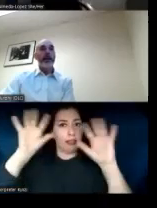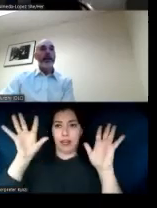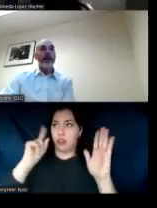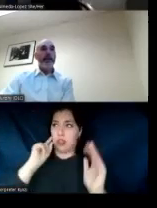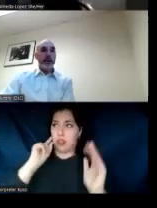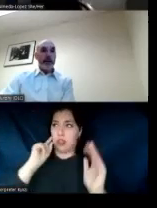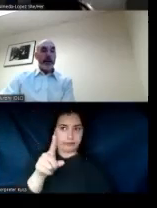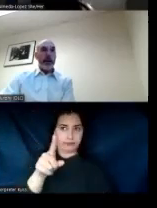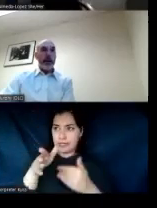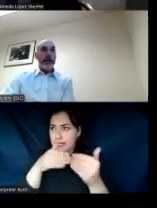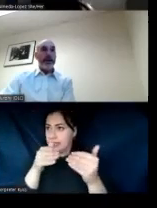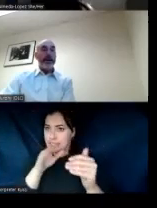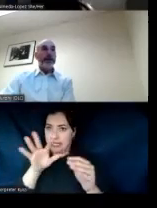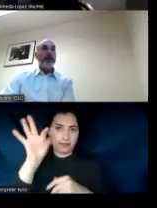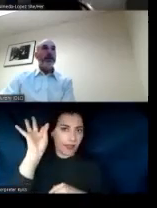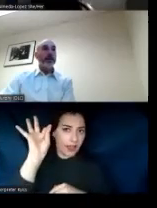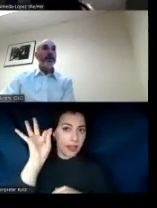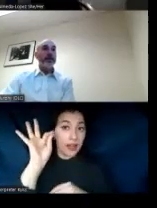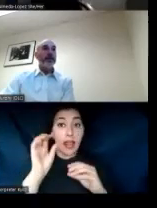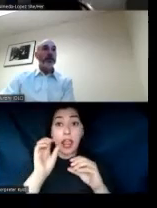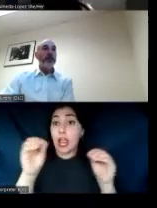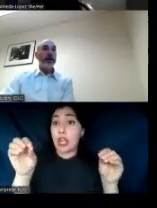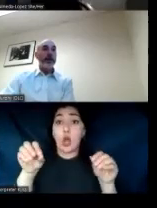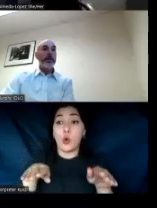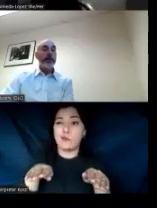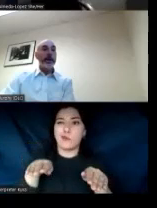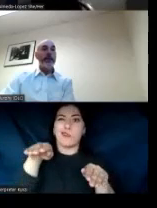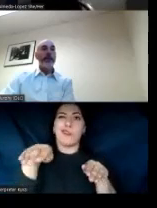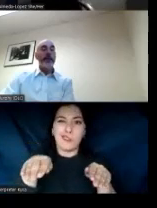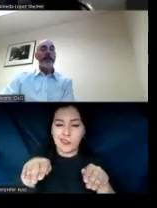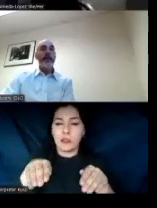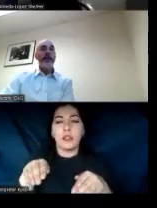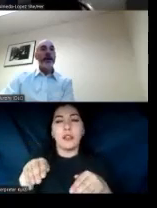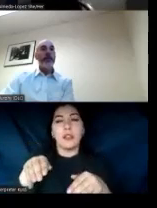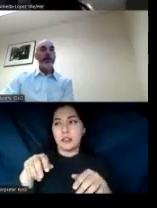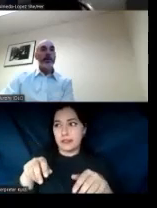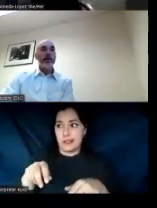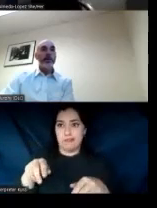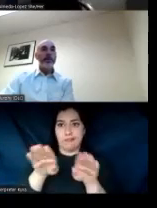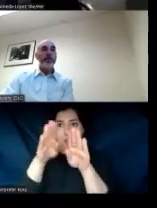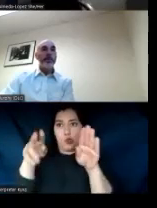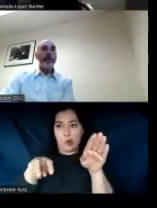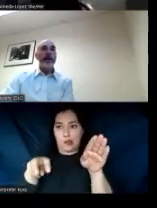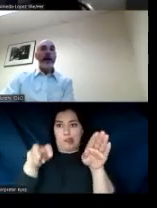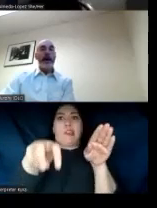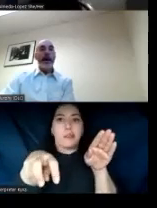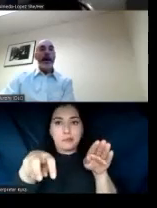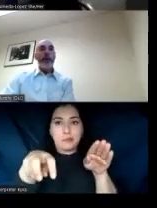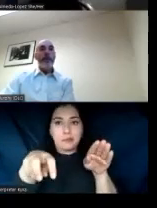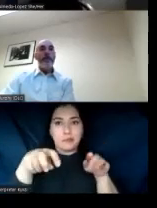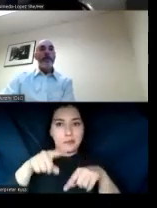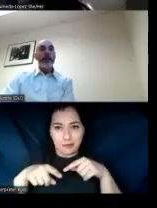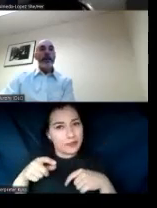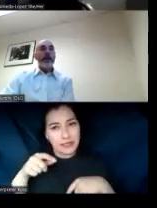well lit, and at least 36 inches wide throughout the entire route.